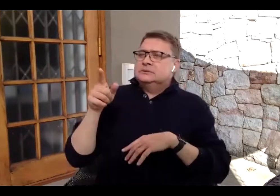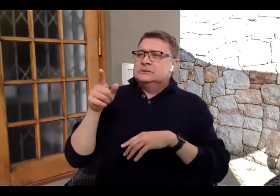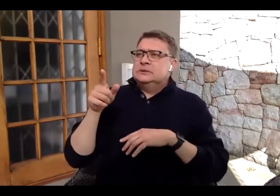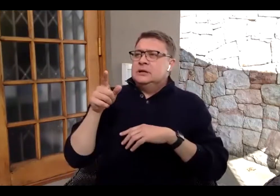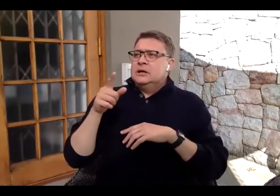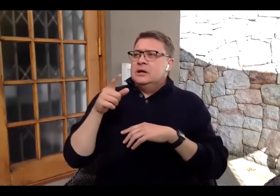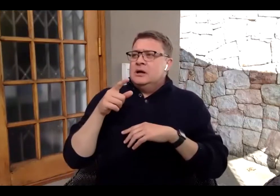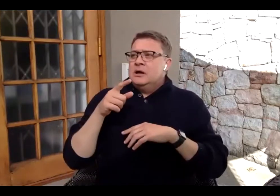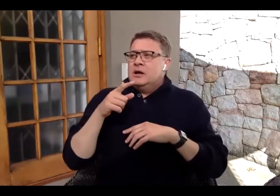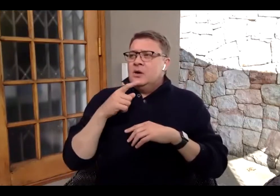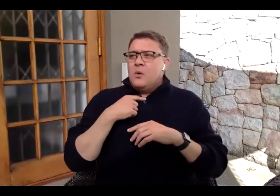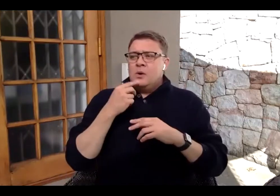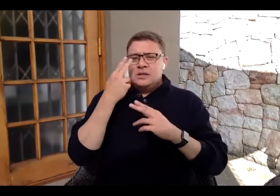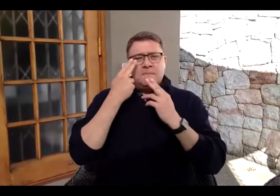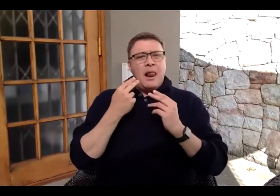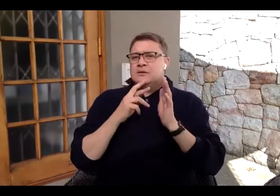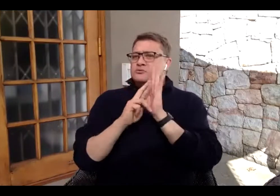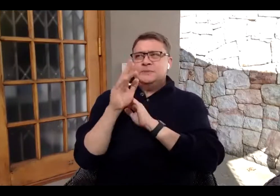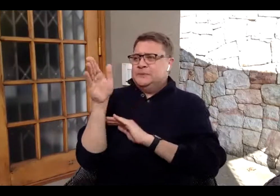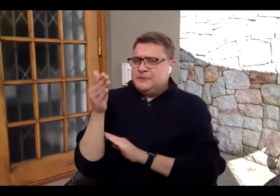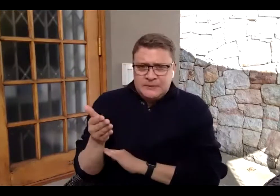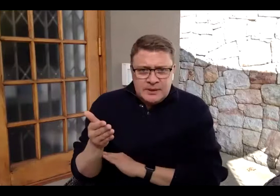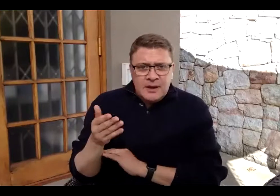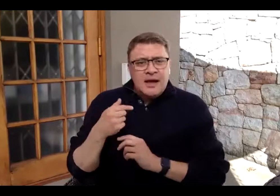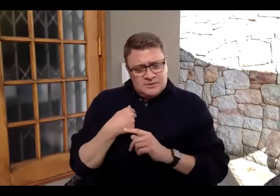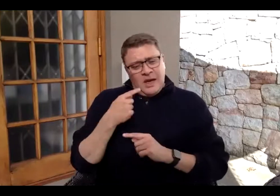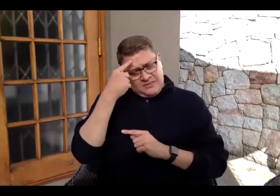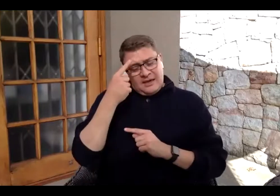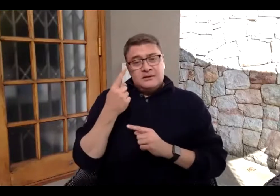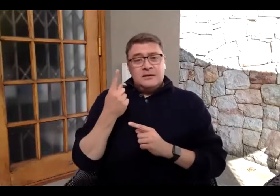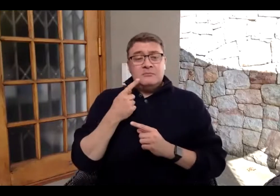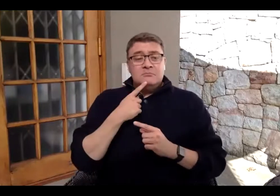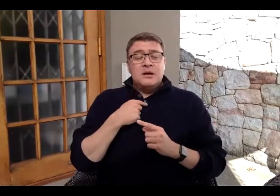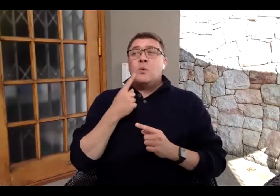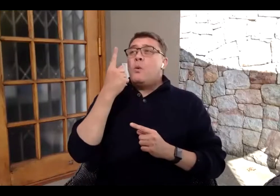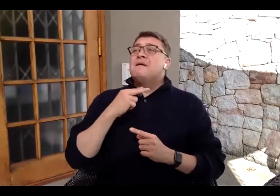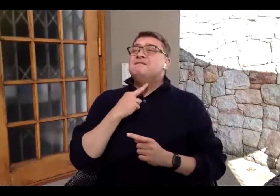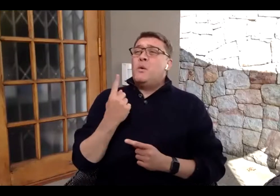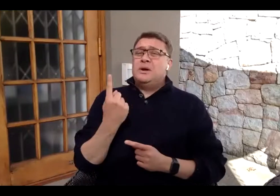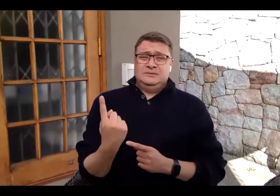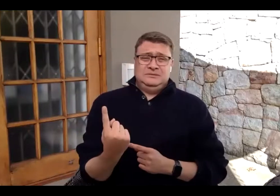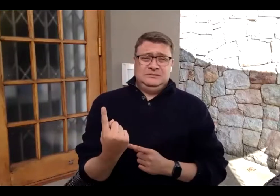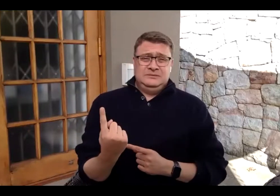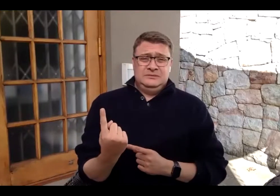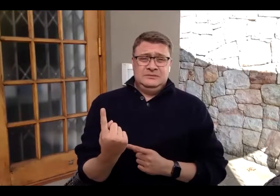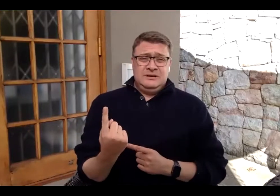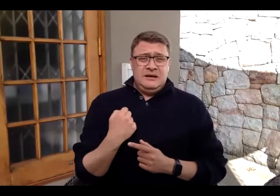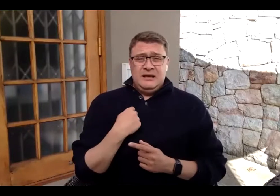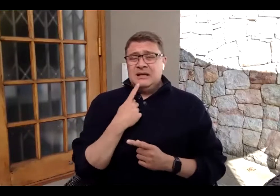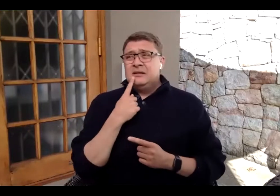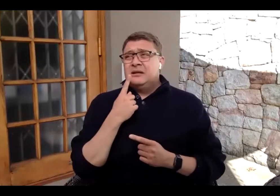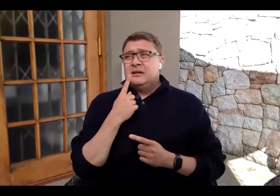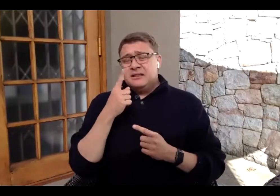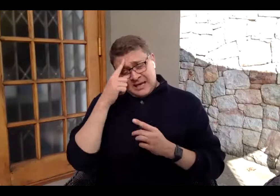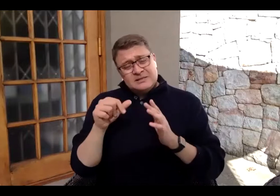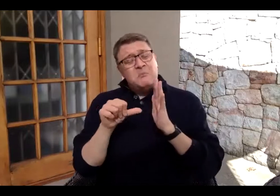we are misrepresented. But, I think there's only so much that one voice can do. I think it's very